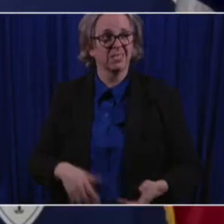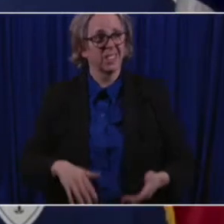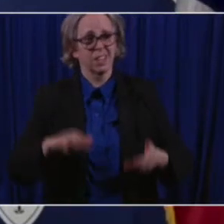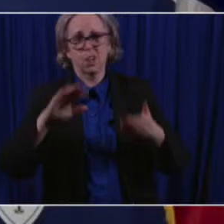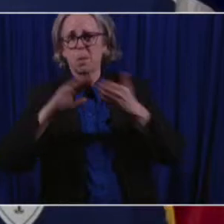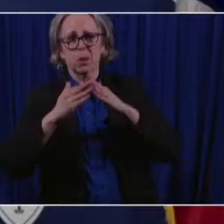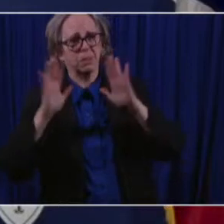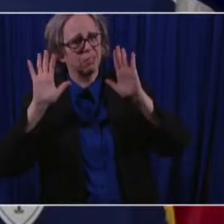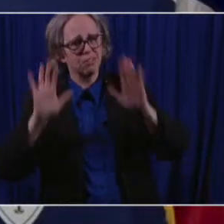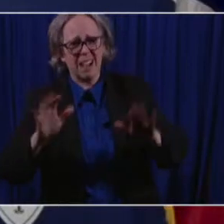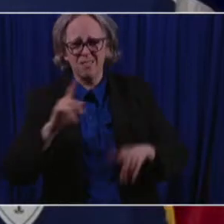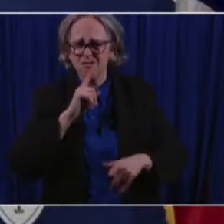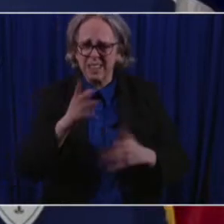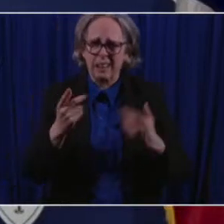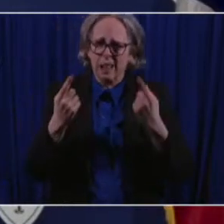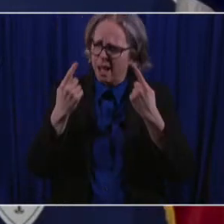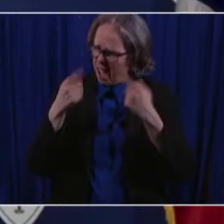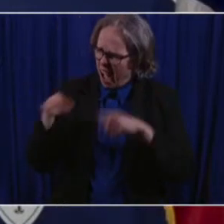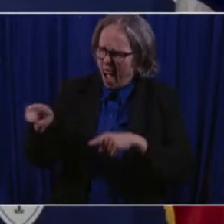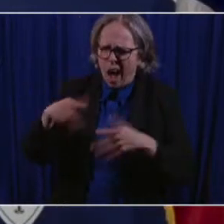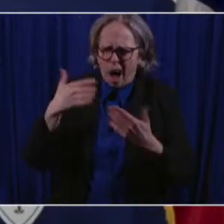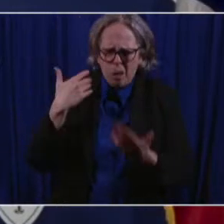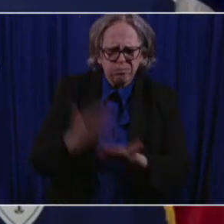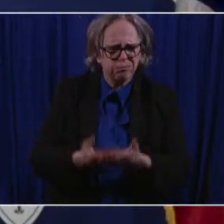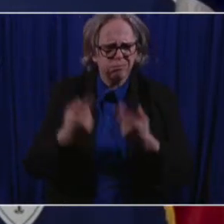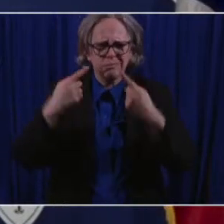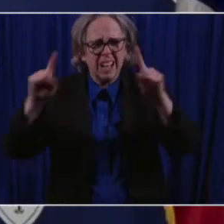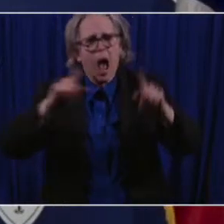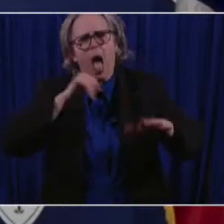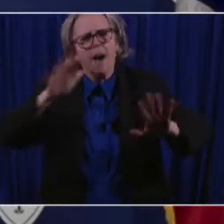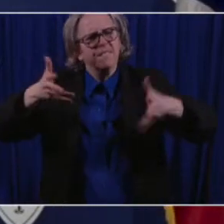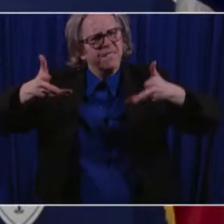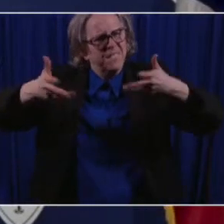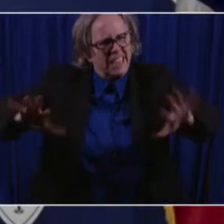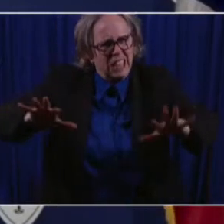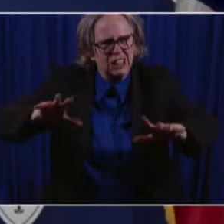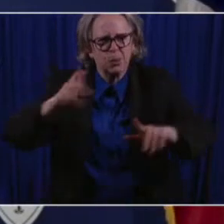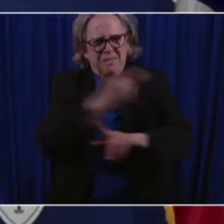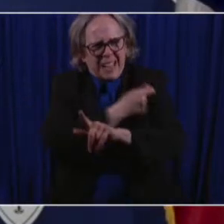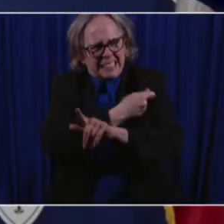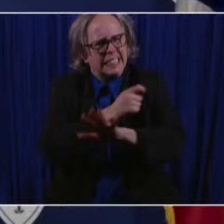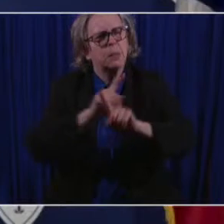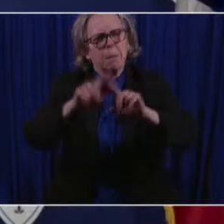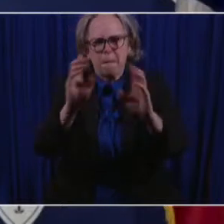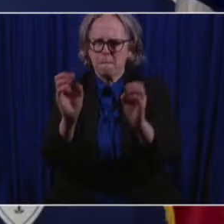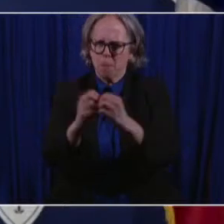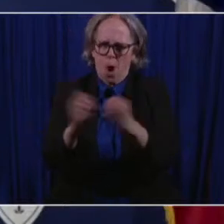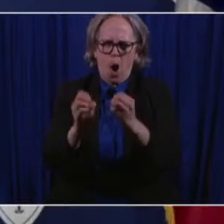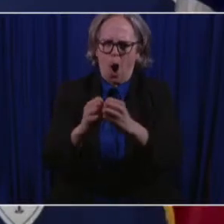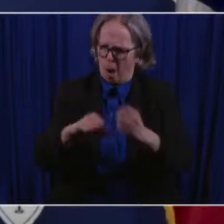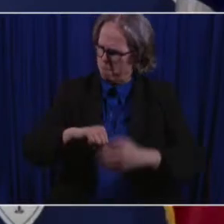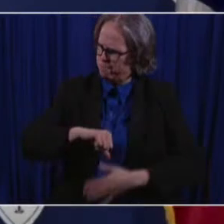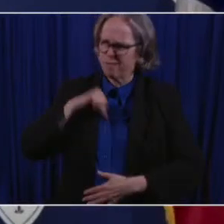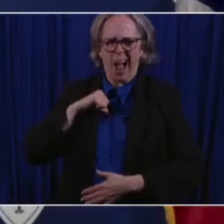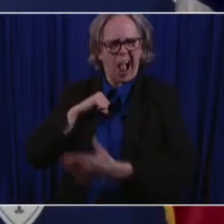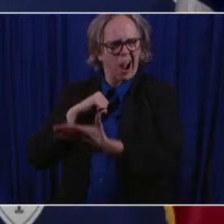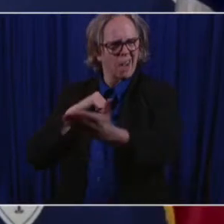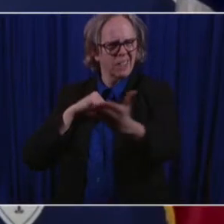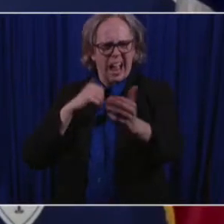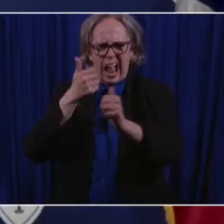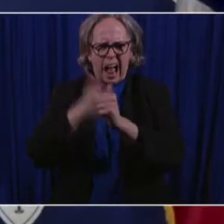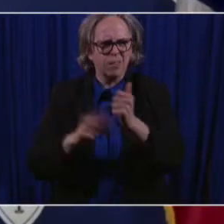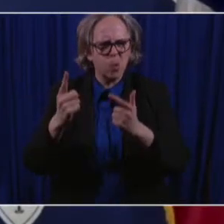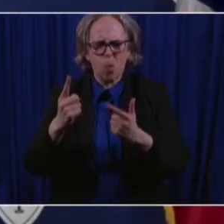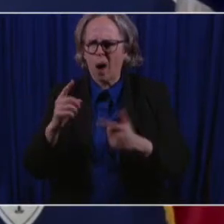successful, and it's not over. We've got more work to do, but it's. I think you can be very proud, and I think everyone in Lucas County can be